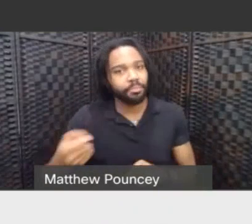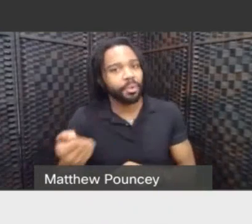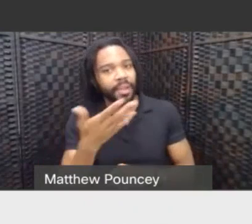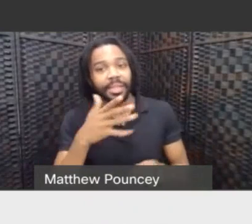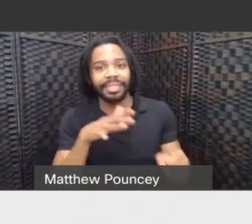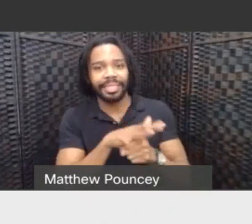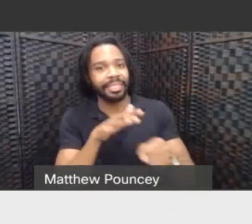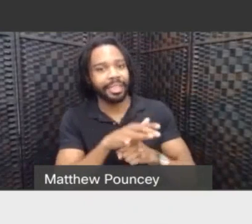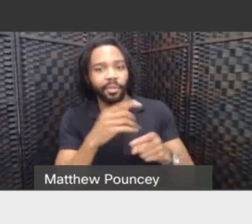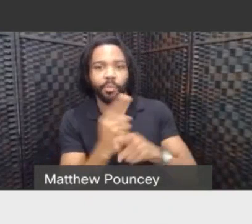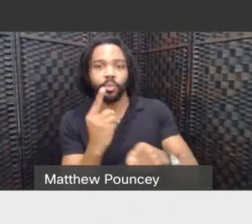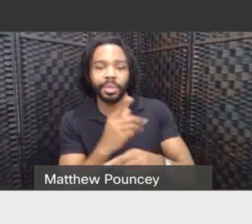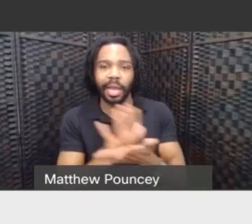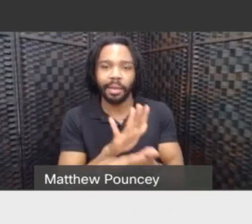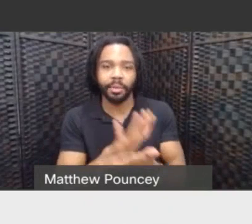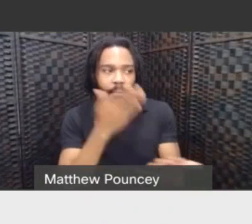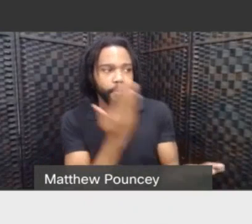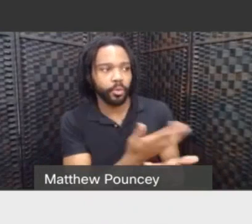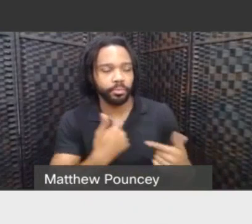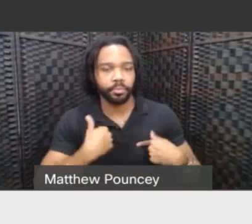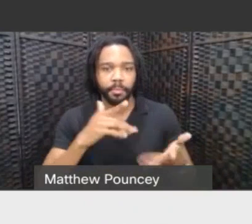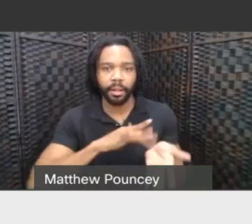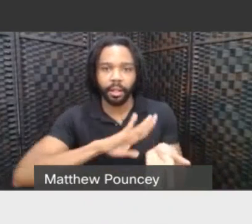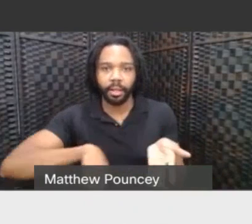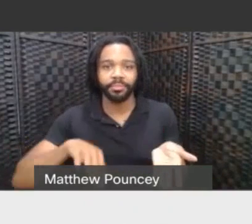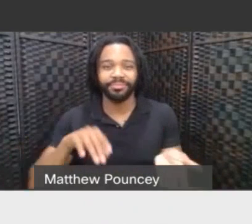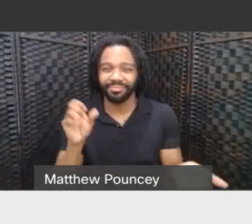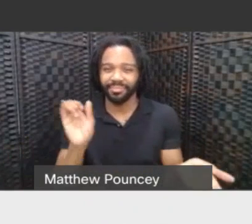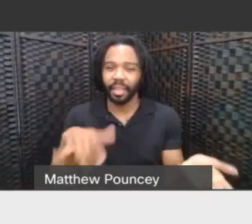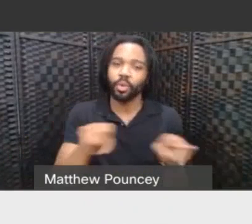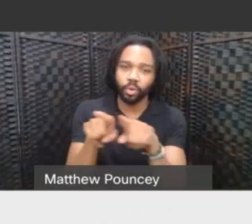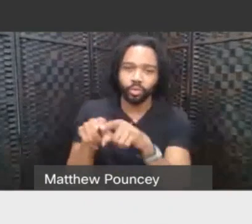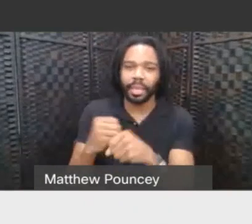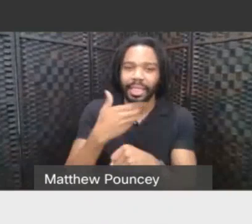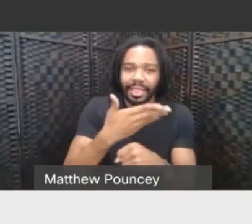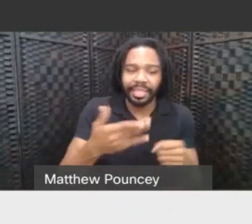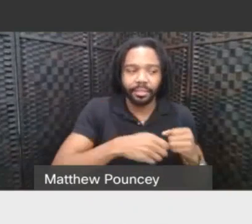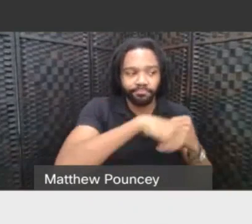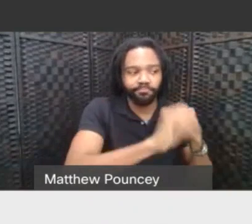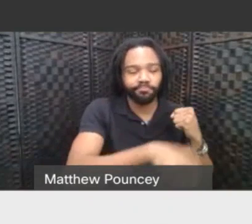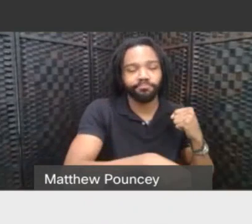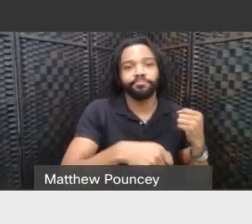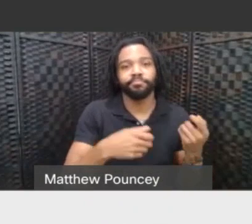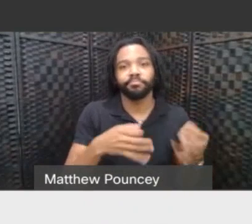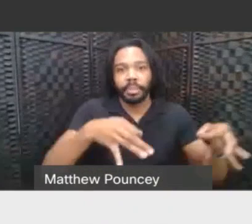appropriate documentation that's being requested. So that's also making things take longer. Thank